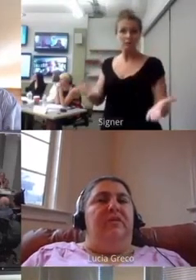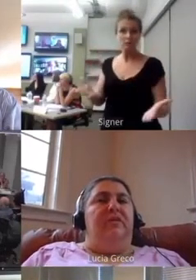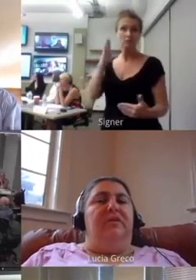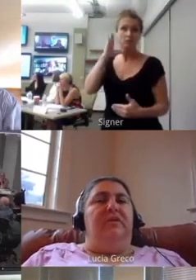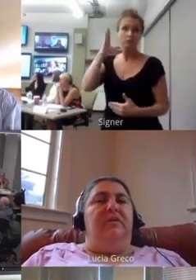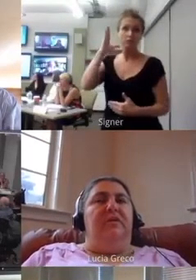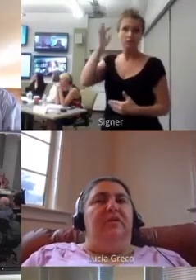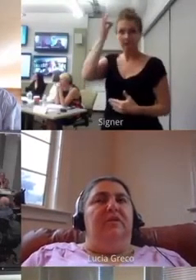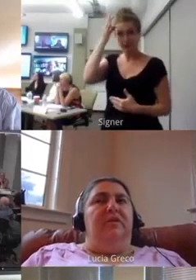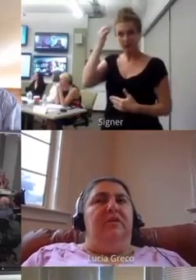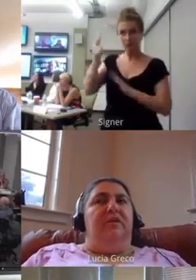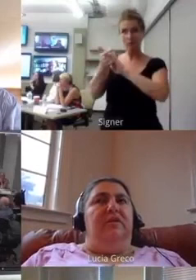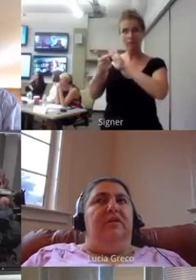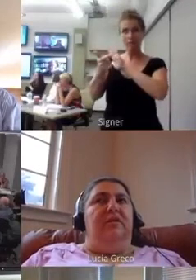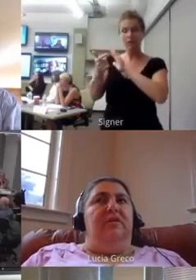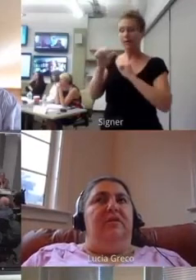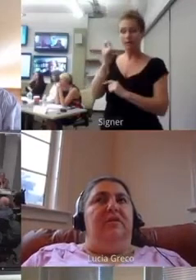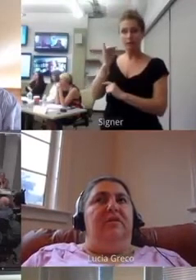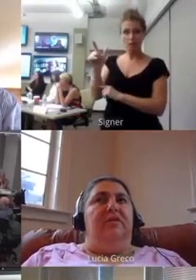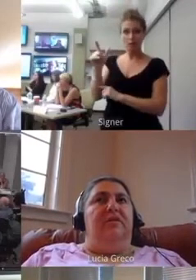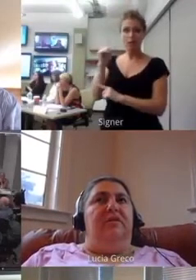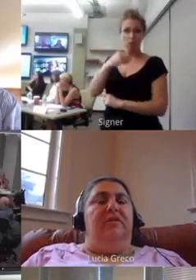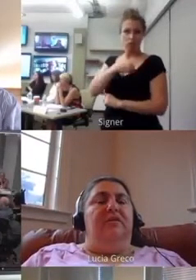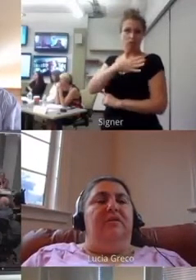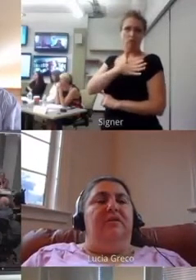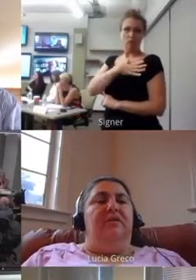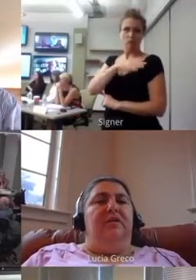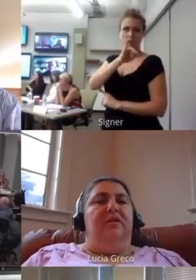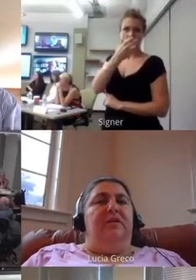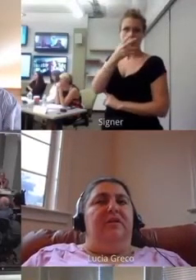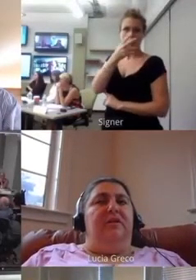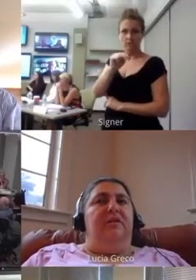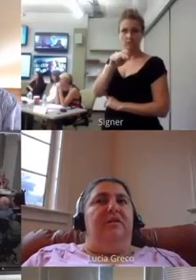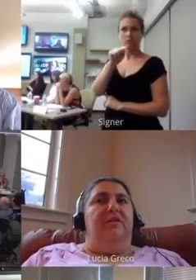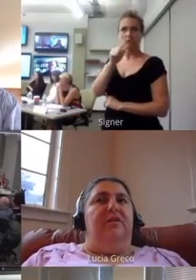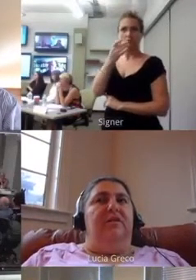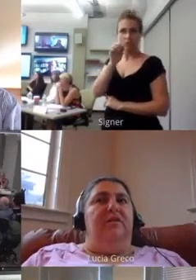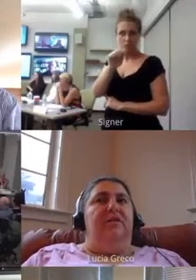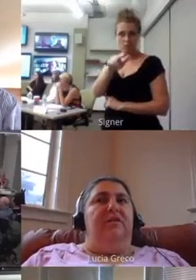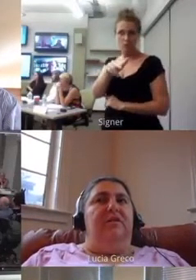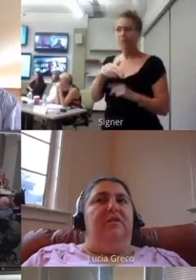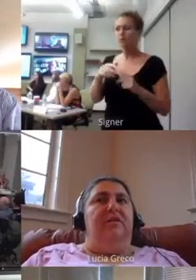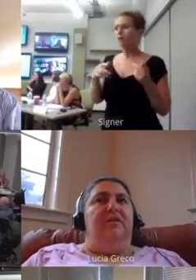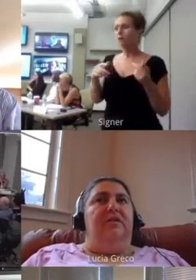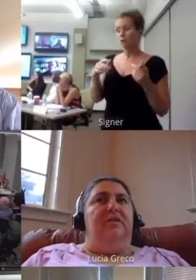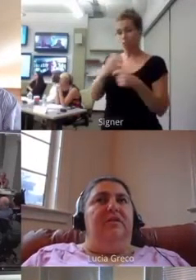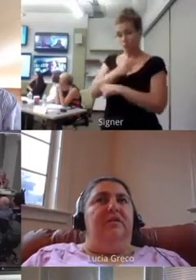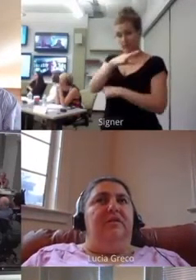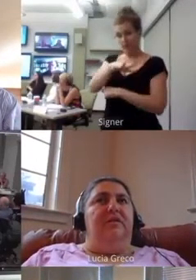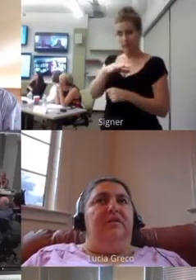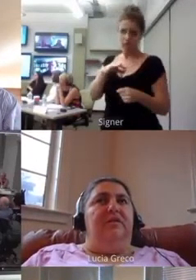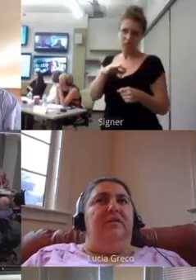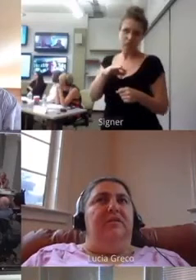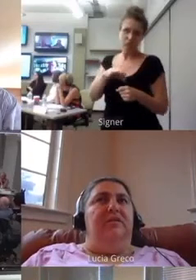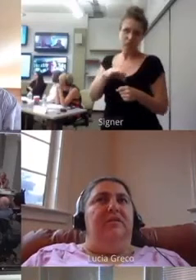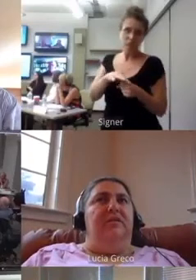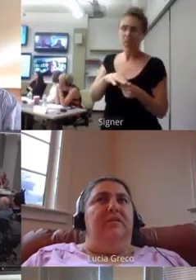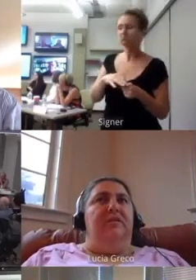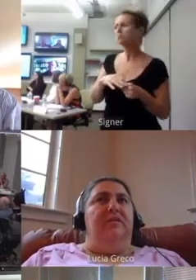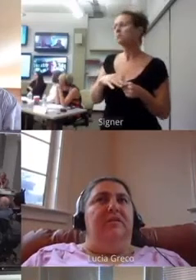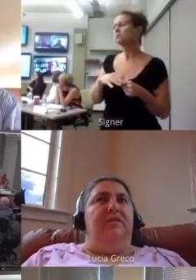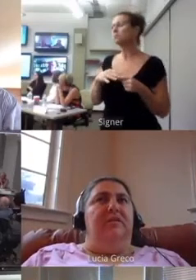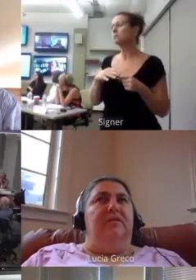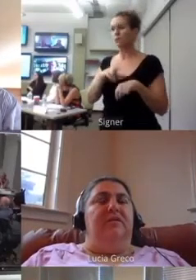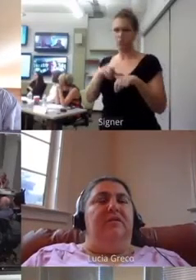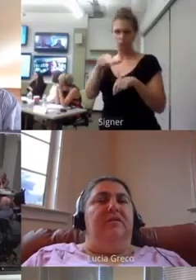led by Justin Trudeau. Having won that election, the Justin Trudeau government,